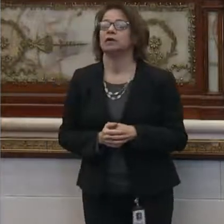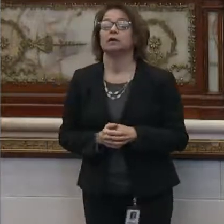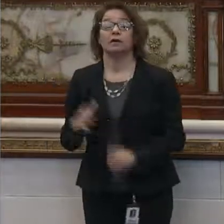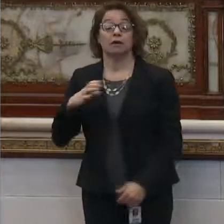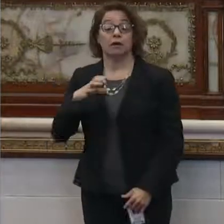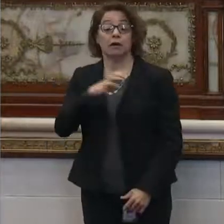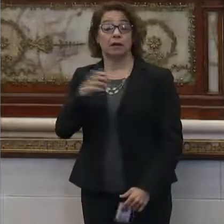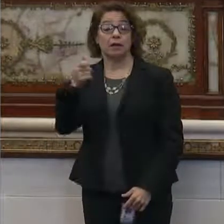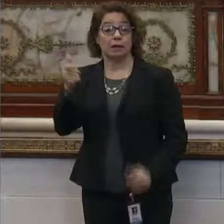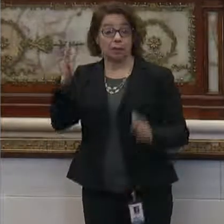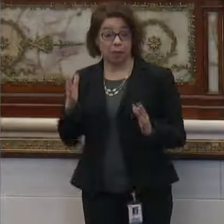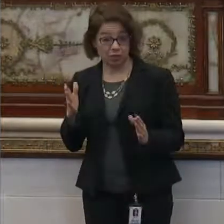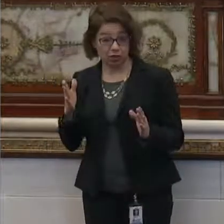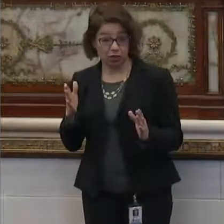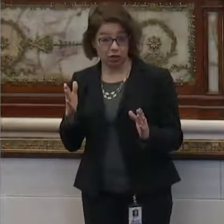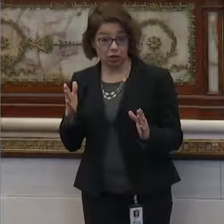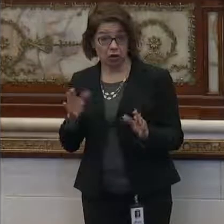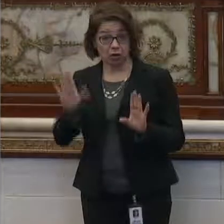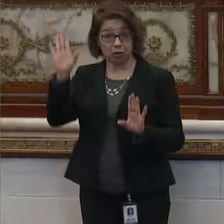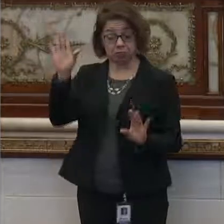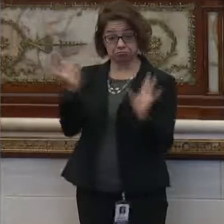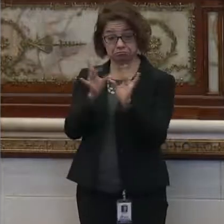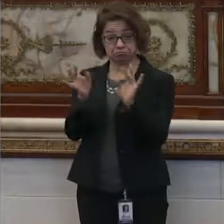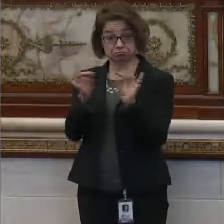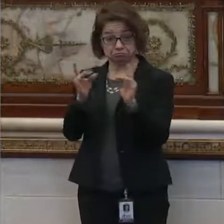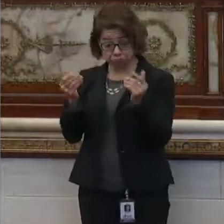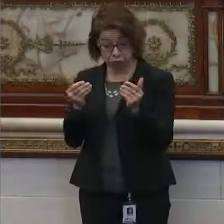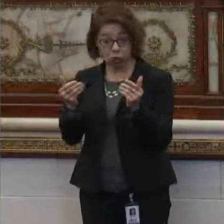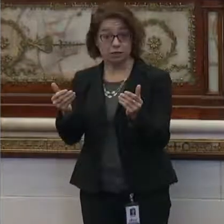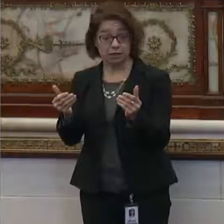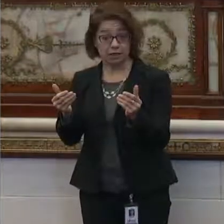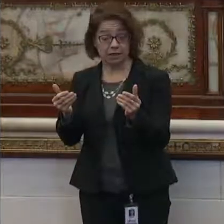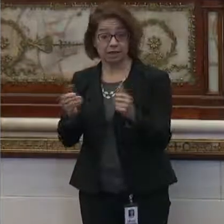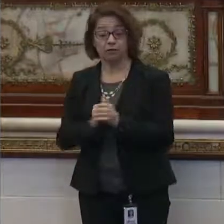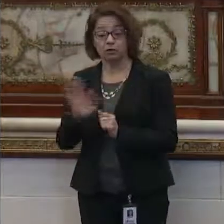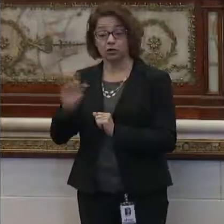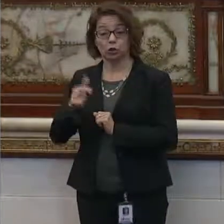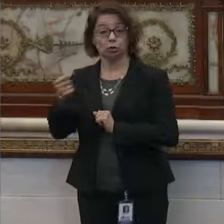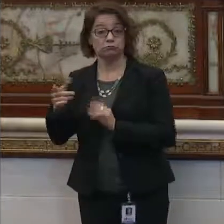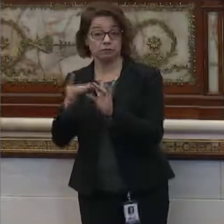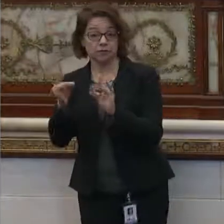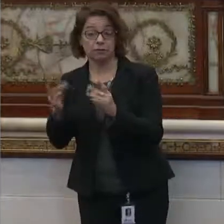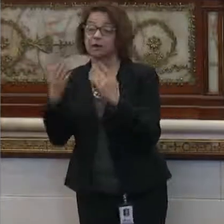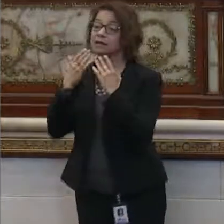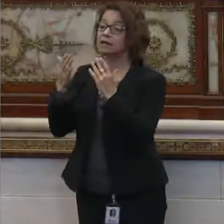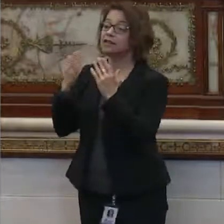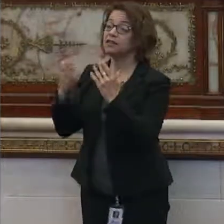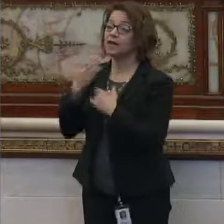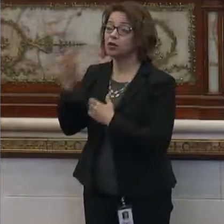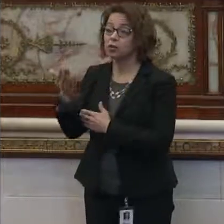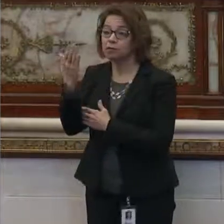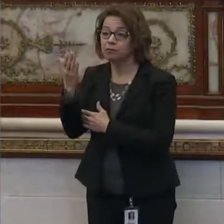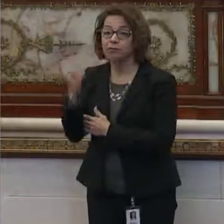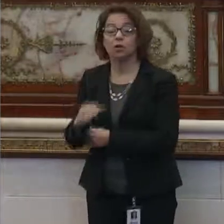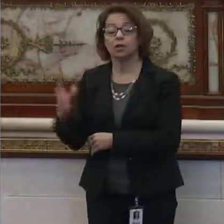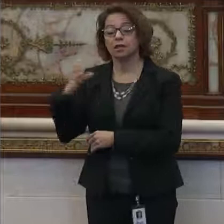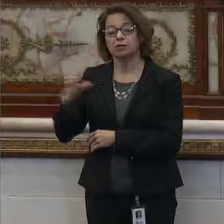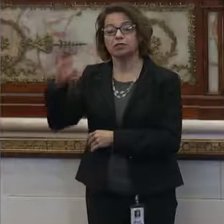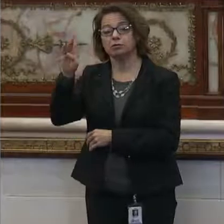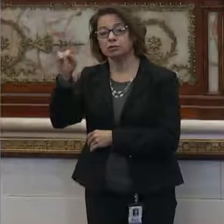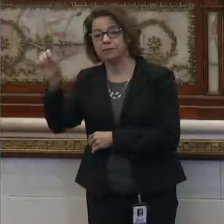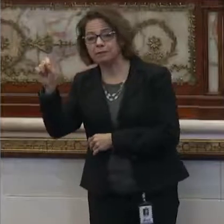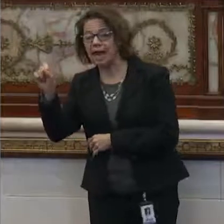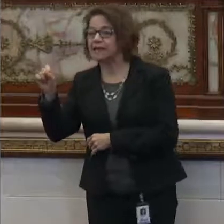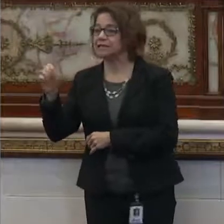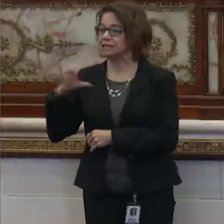Commissioner, would you like to state your name for the record and proceed with your testimony? Thank you. Good morning, Chairperson Bass and members of the Committee